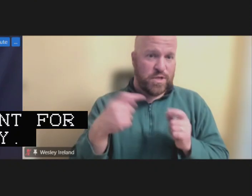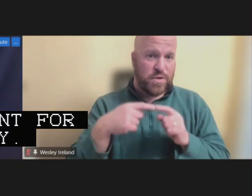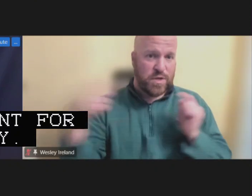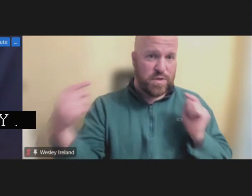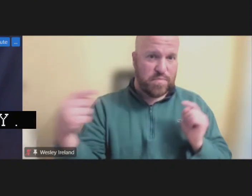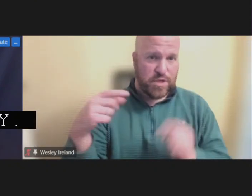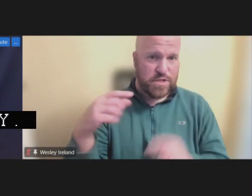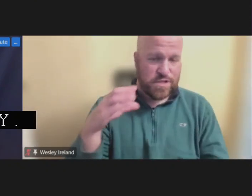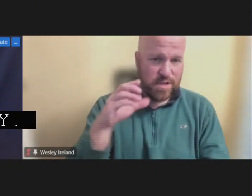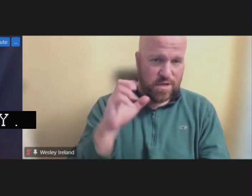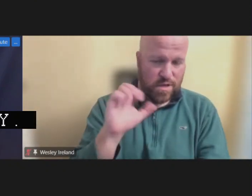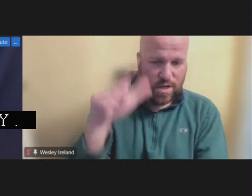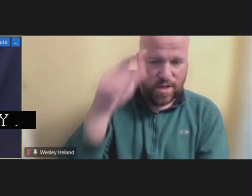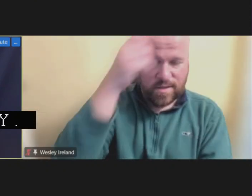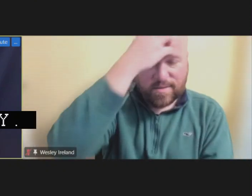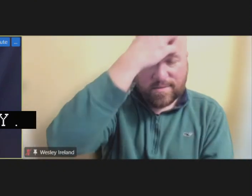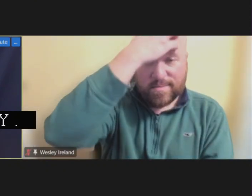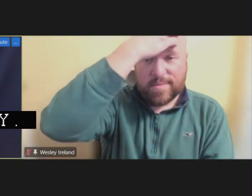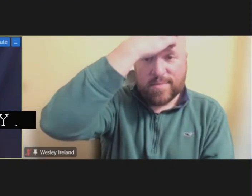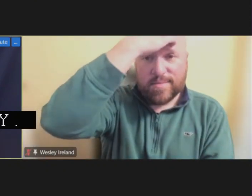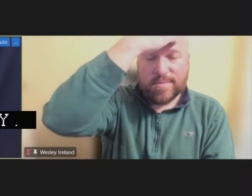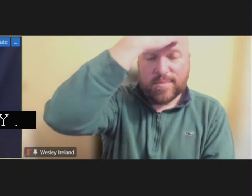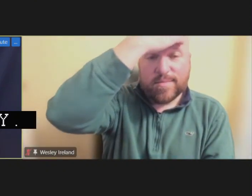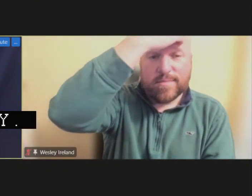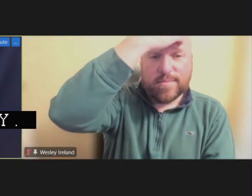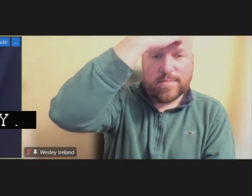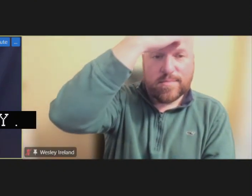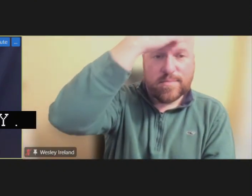Okay. Are there any opposed?